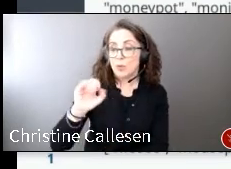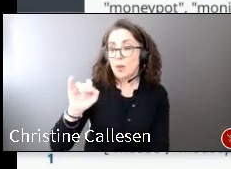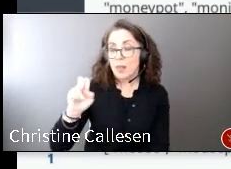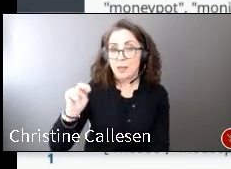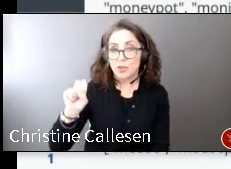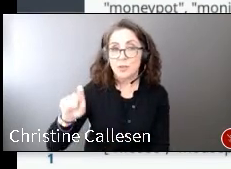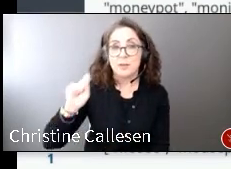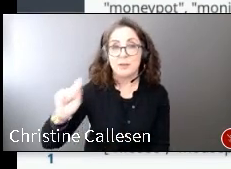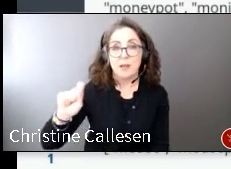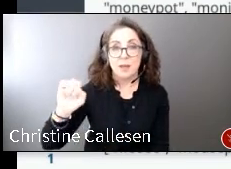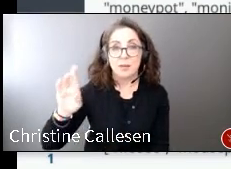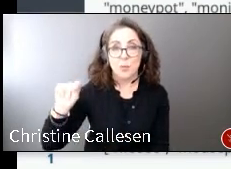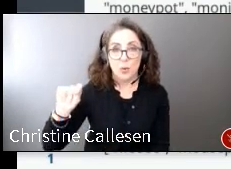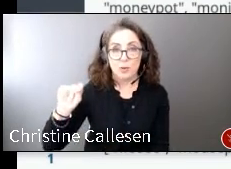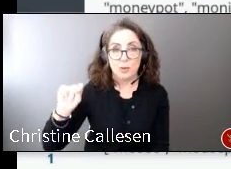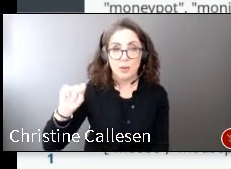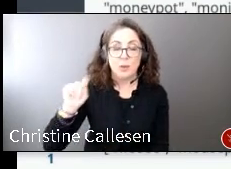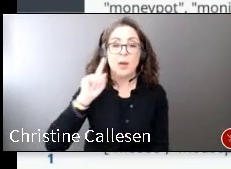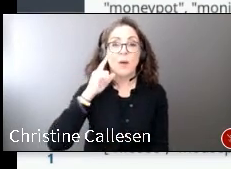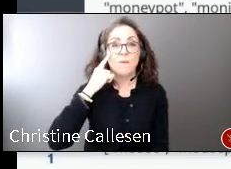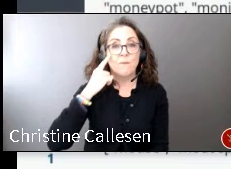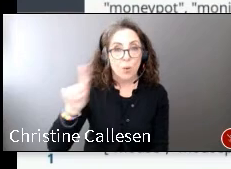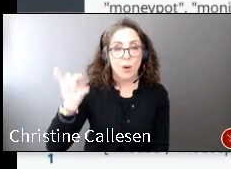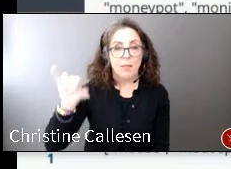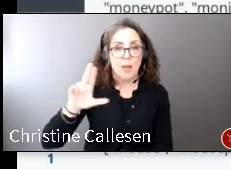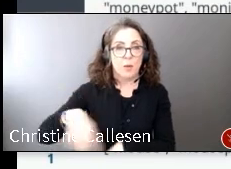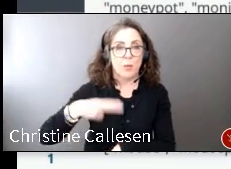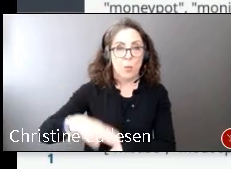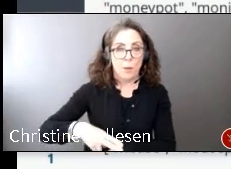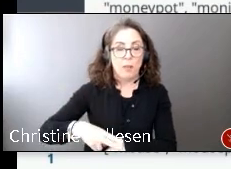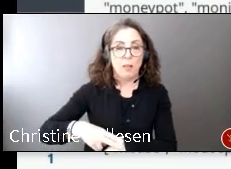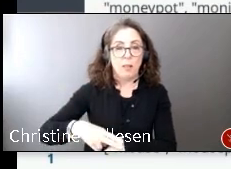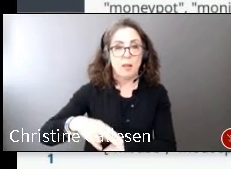collections.sort to sort the normalized repository.